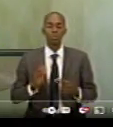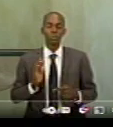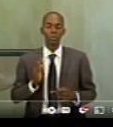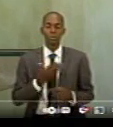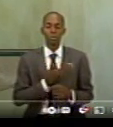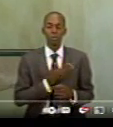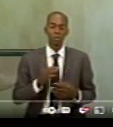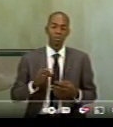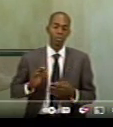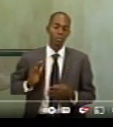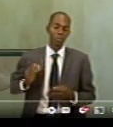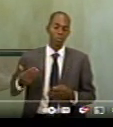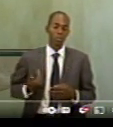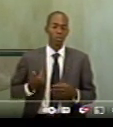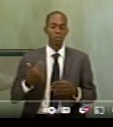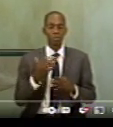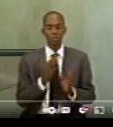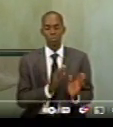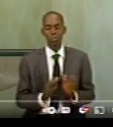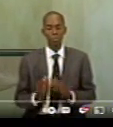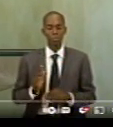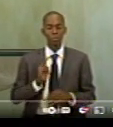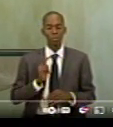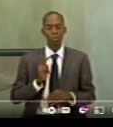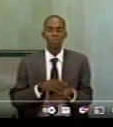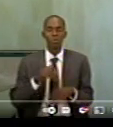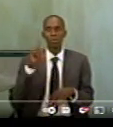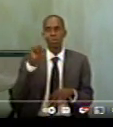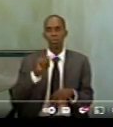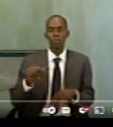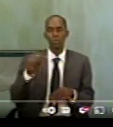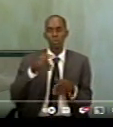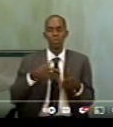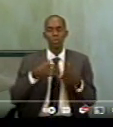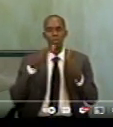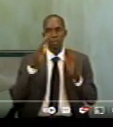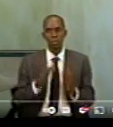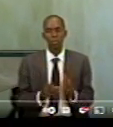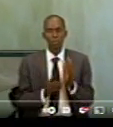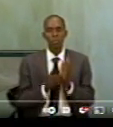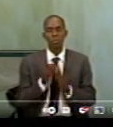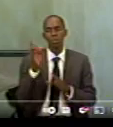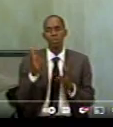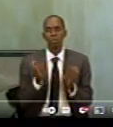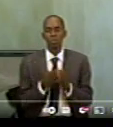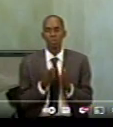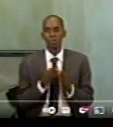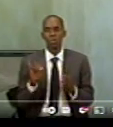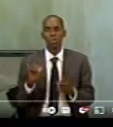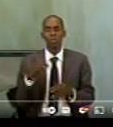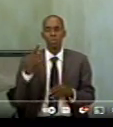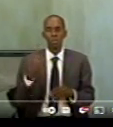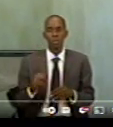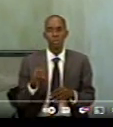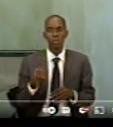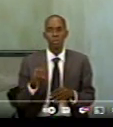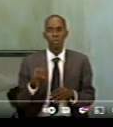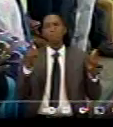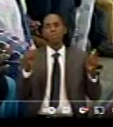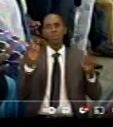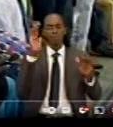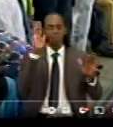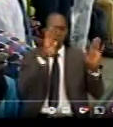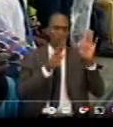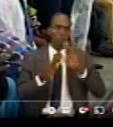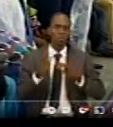us ready, prepared for this. For that message and go and listen to it very well. It's a masterpiece. And